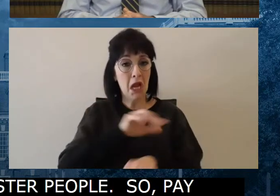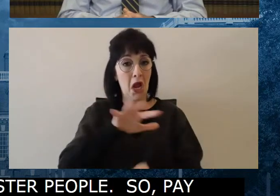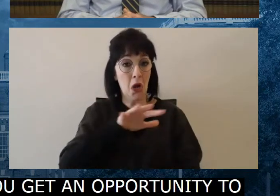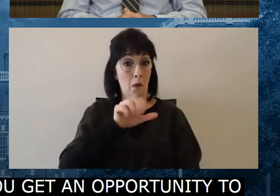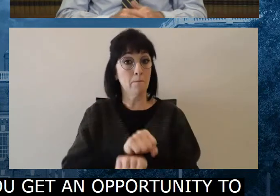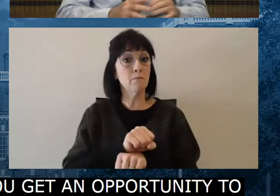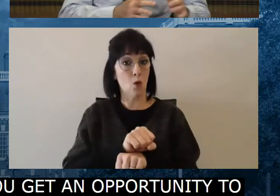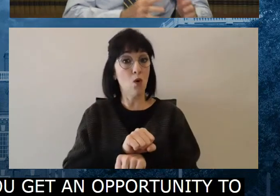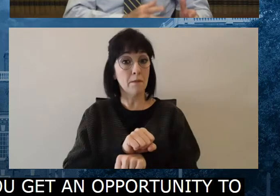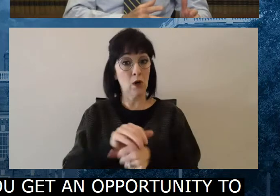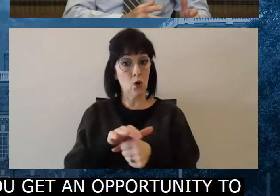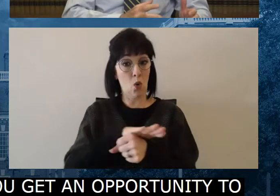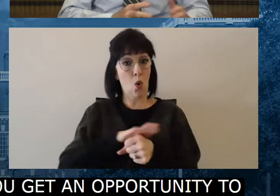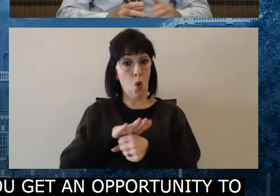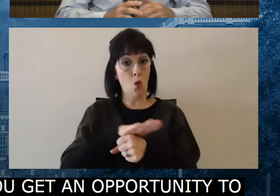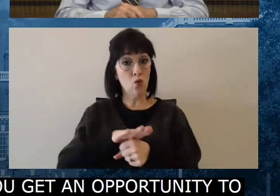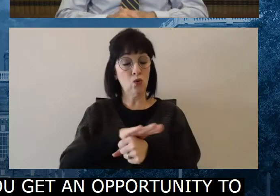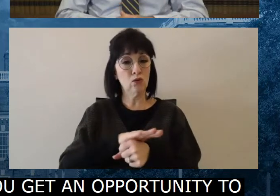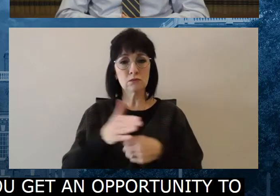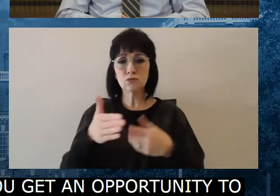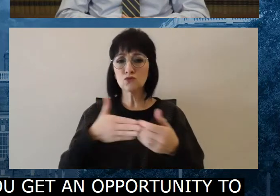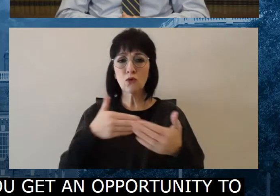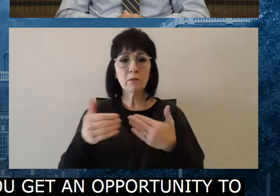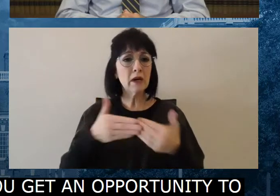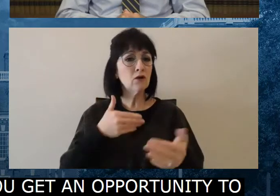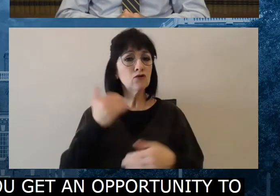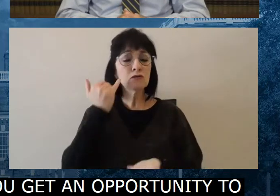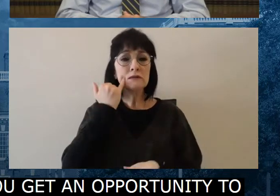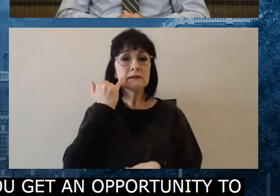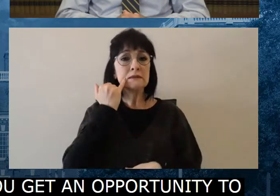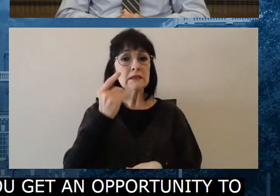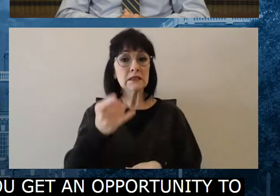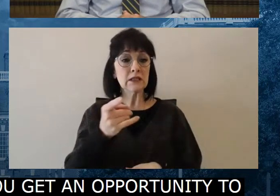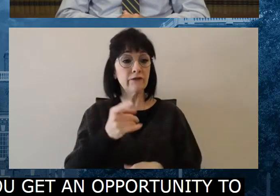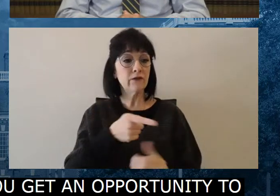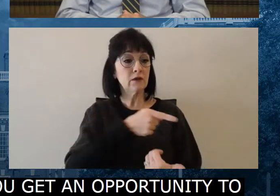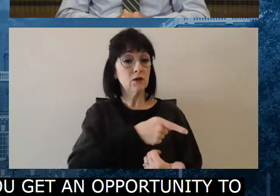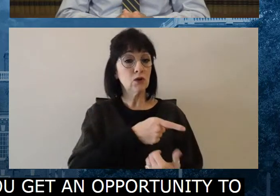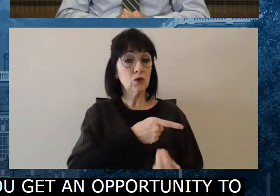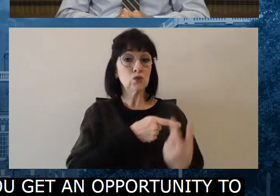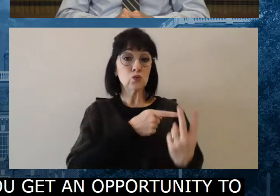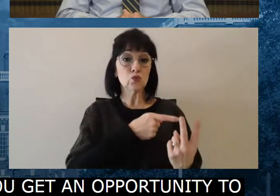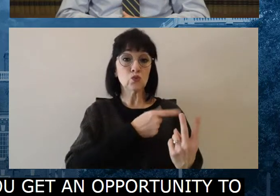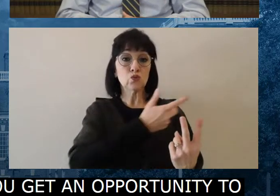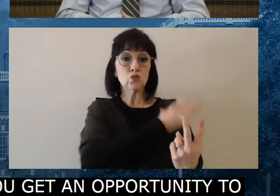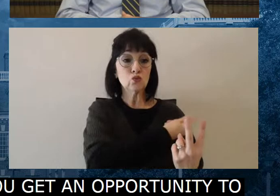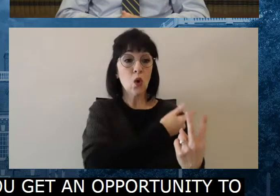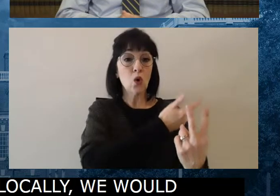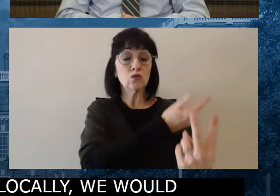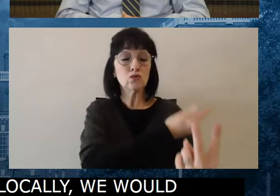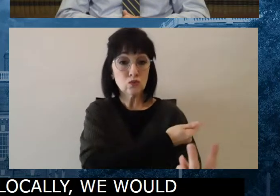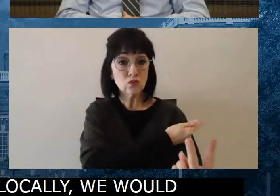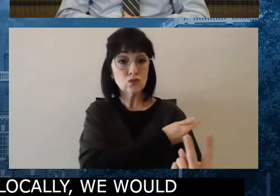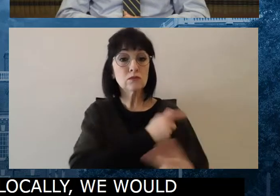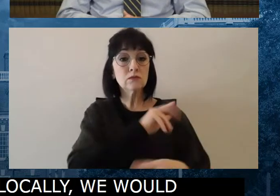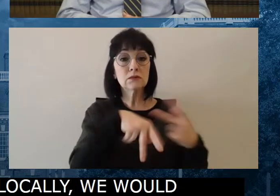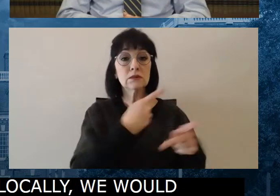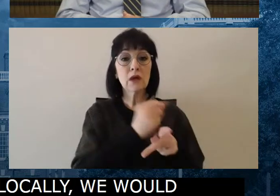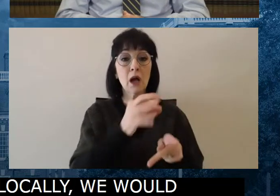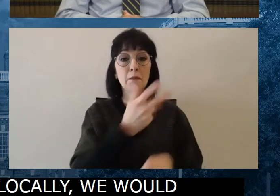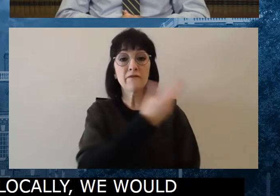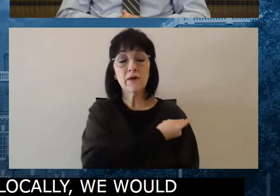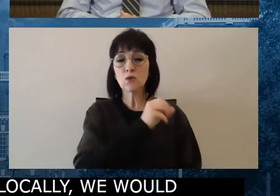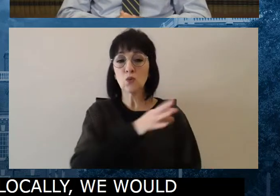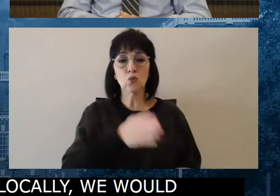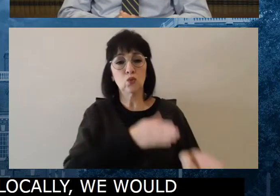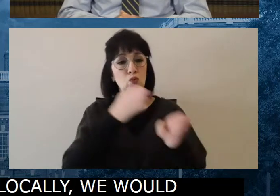of it, whether it's a first dose, a one-dose J&J vaccine, or whether it's a two-dose